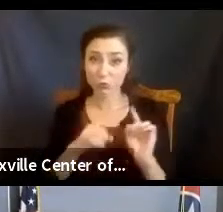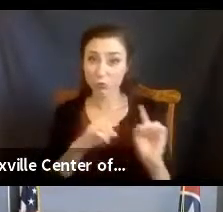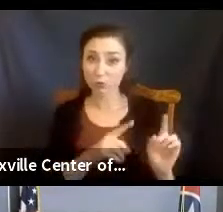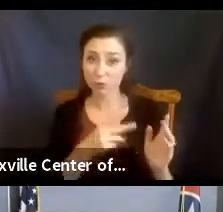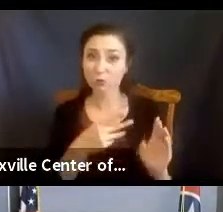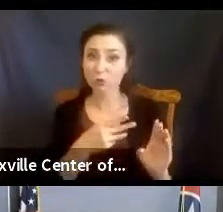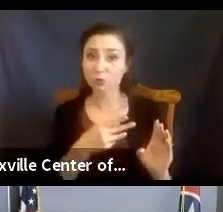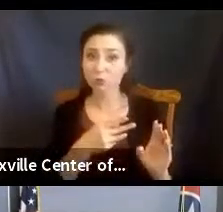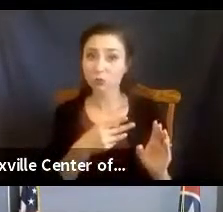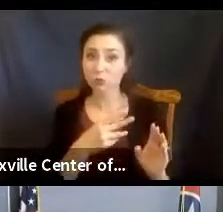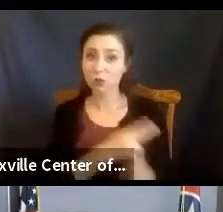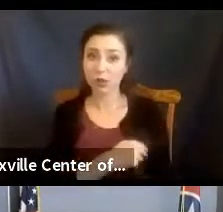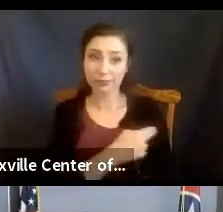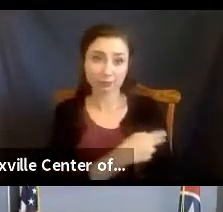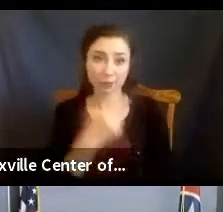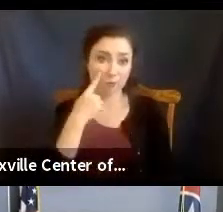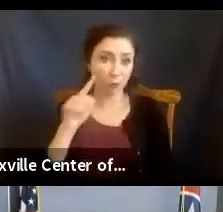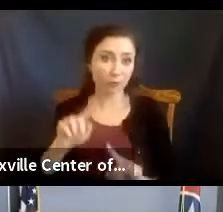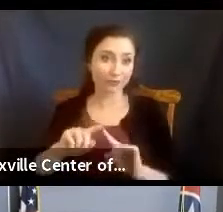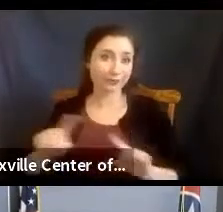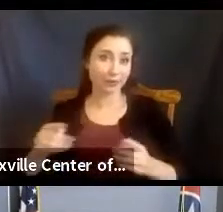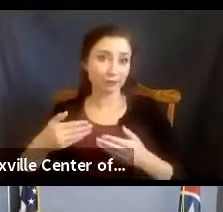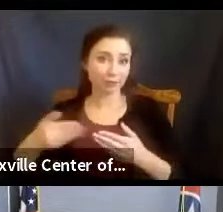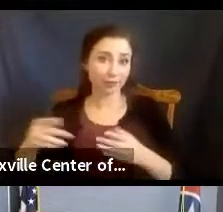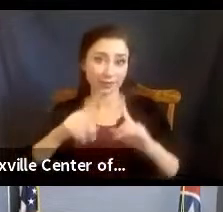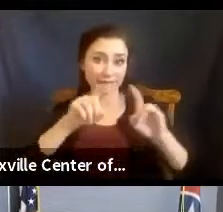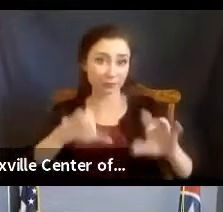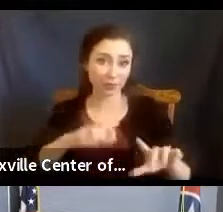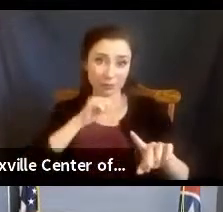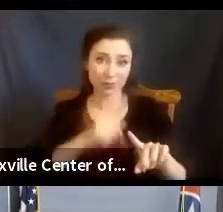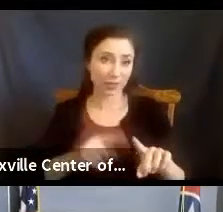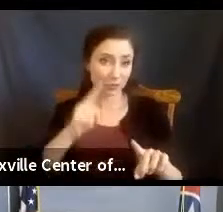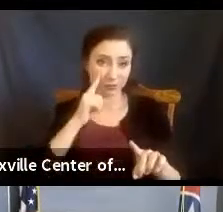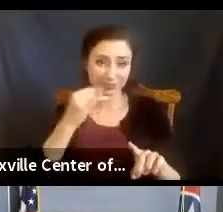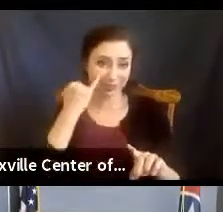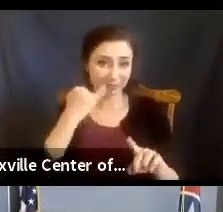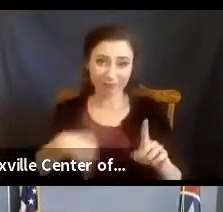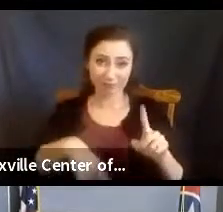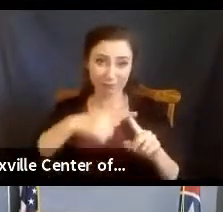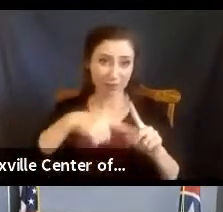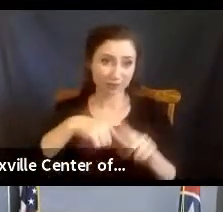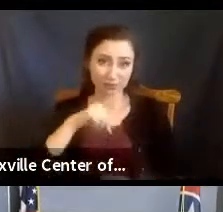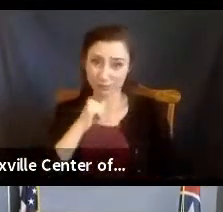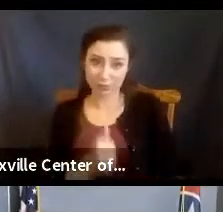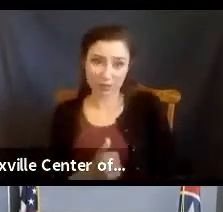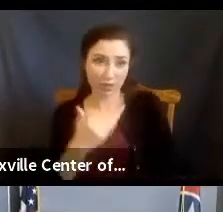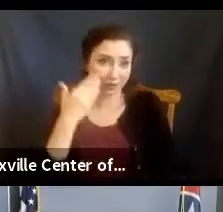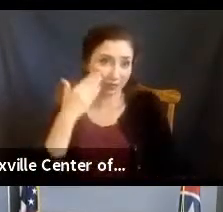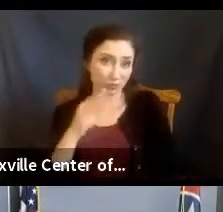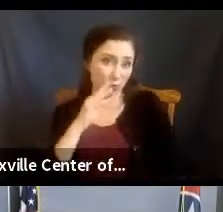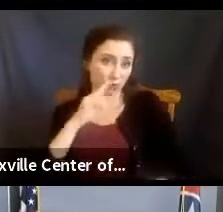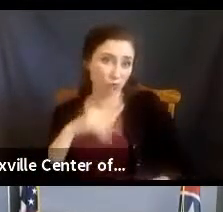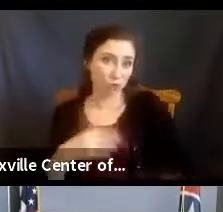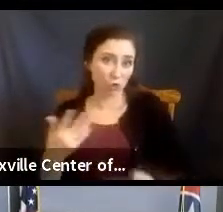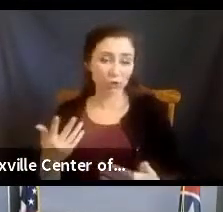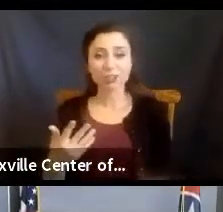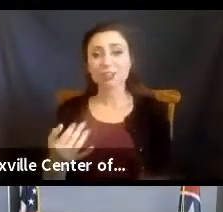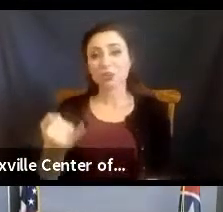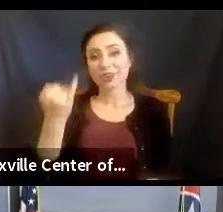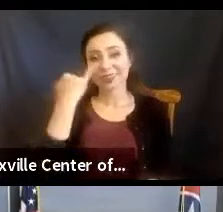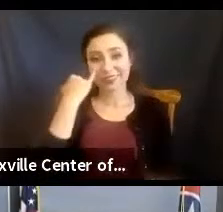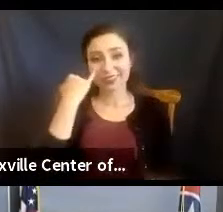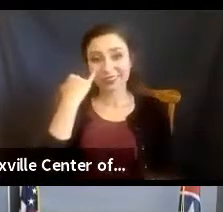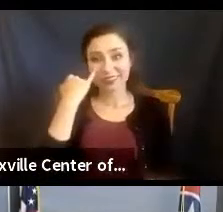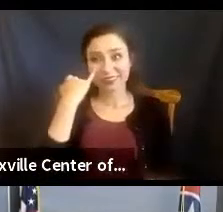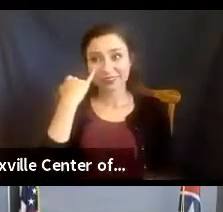hospital for some other condition, and they were tested, but I'm not sure. I never heard of the result. So if I haven't heard about